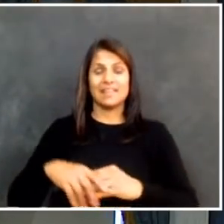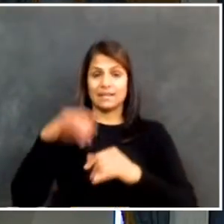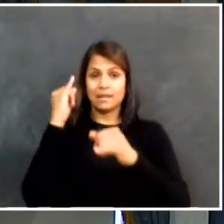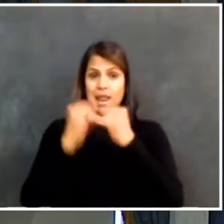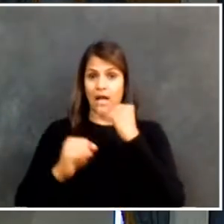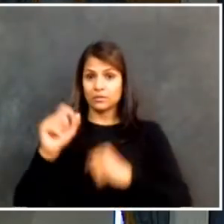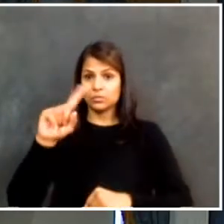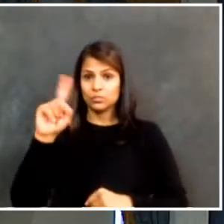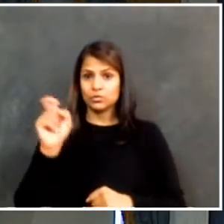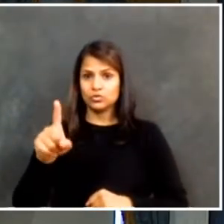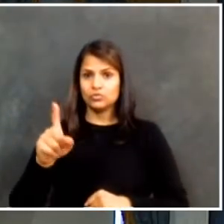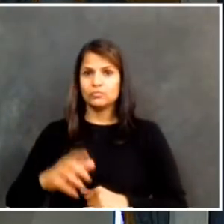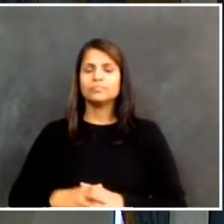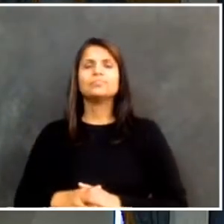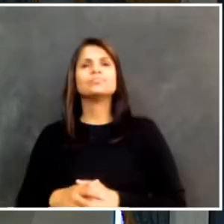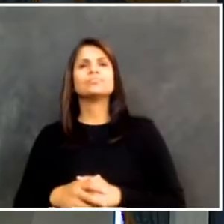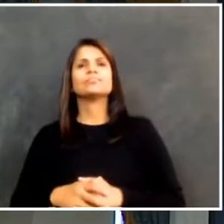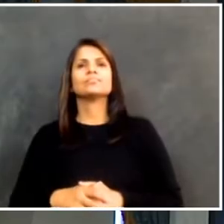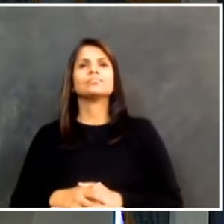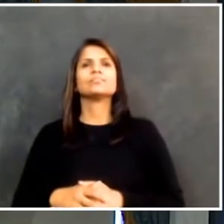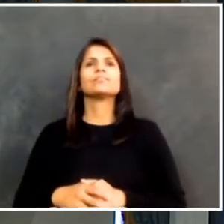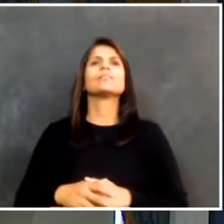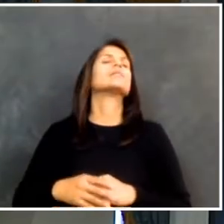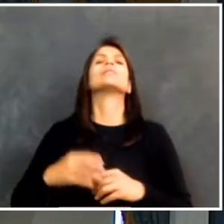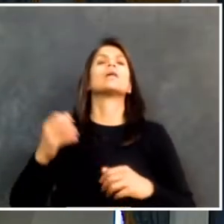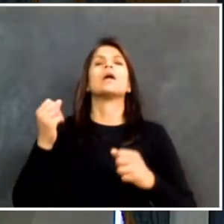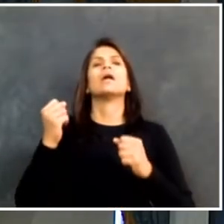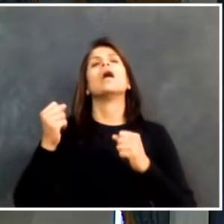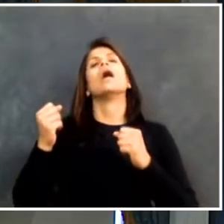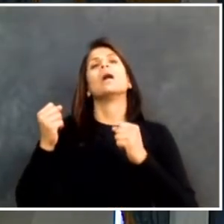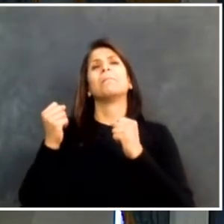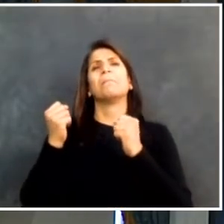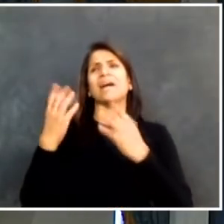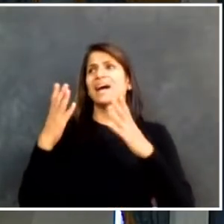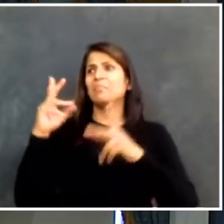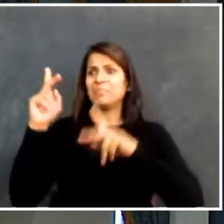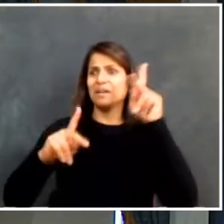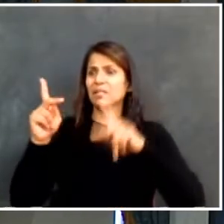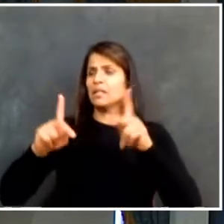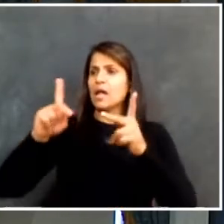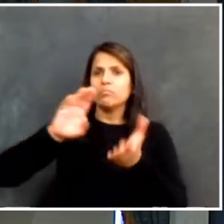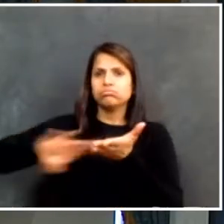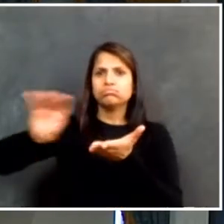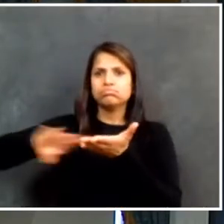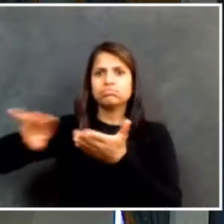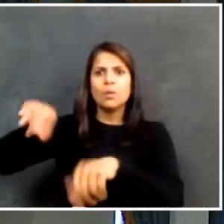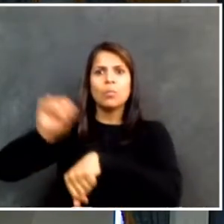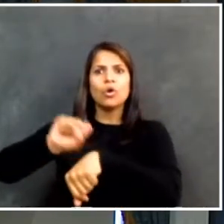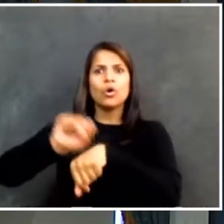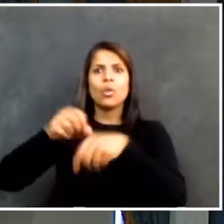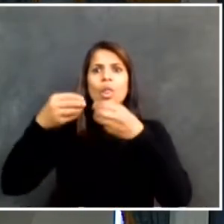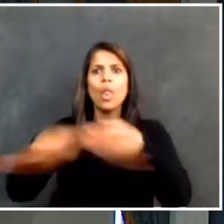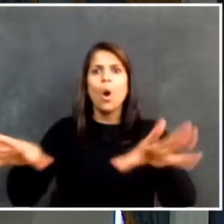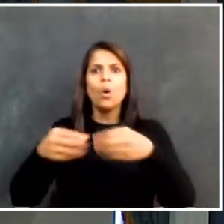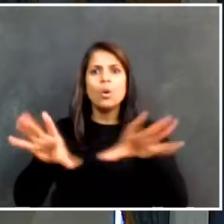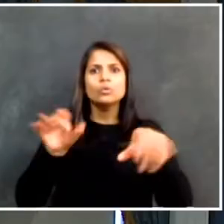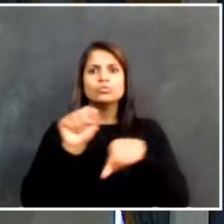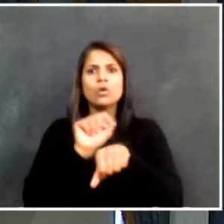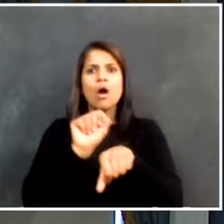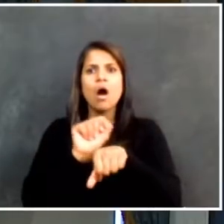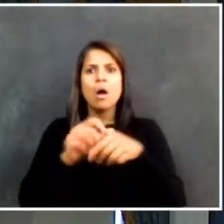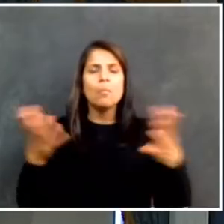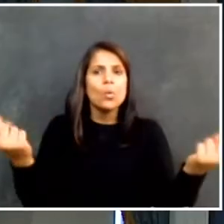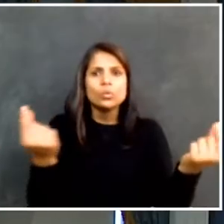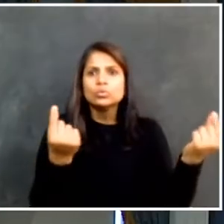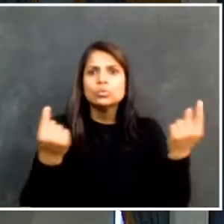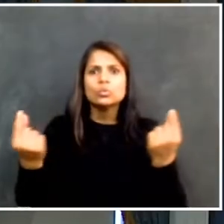there any plan to allow for online marriage licenses? Because, when people get married, they